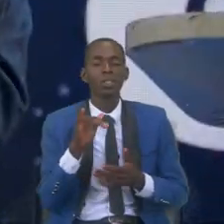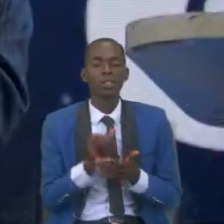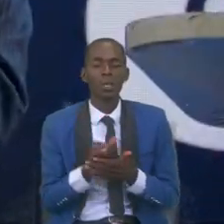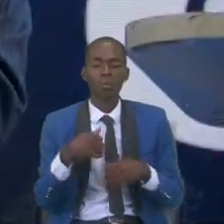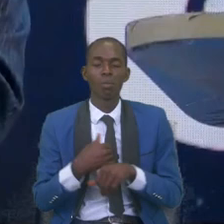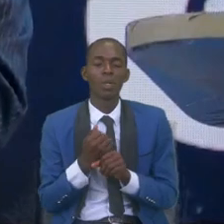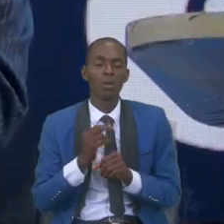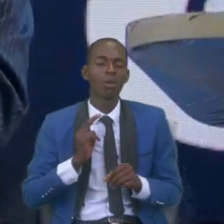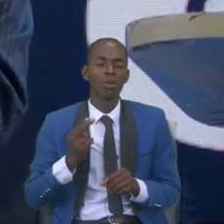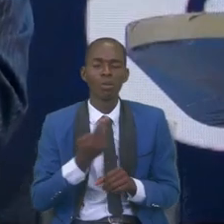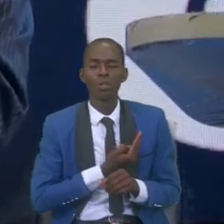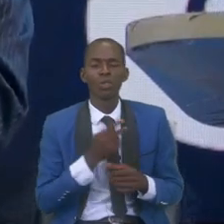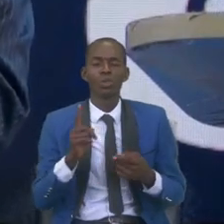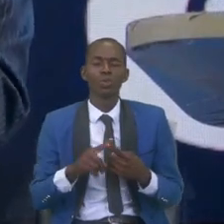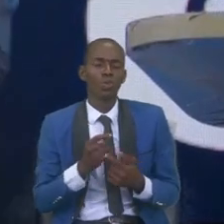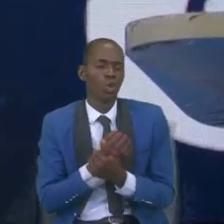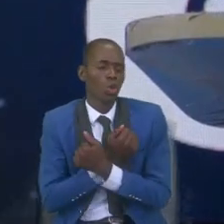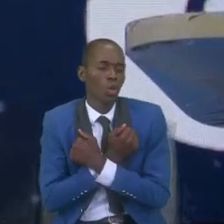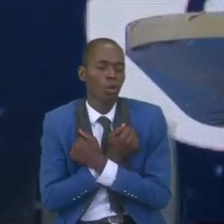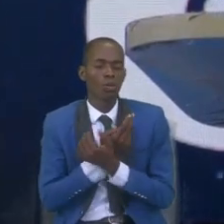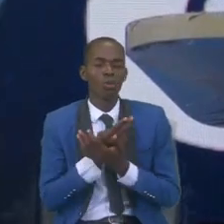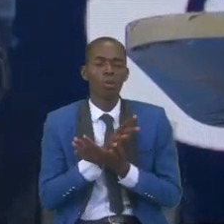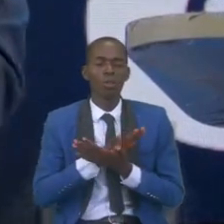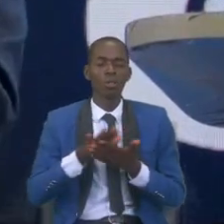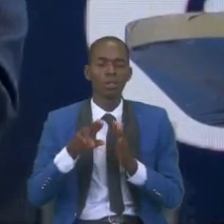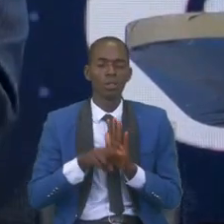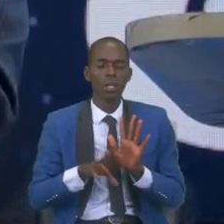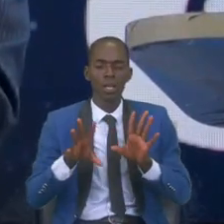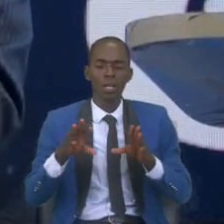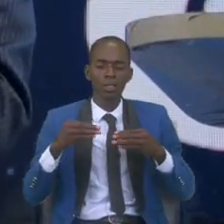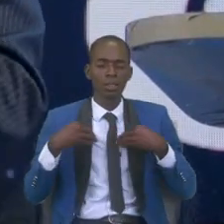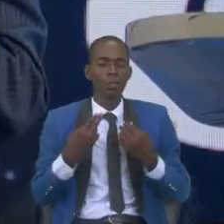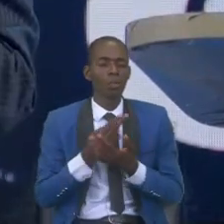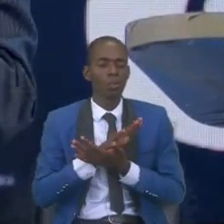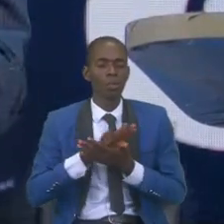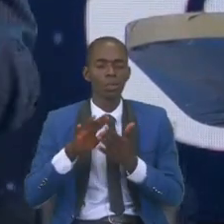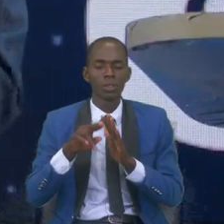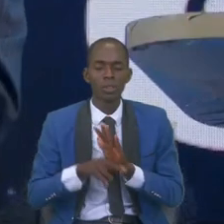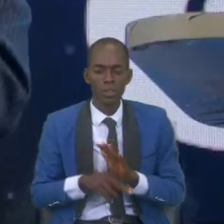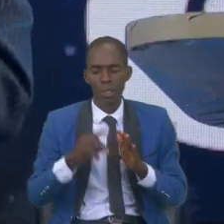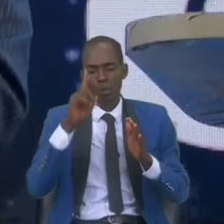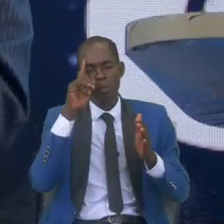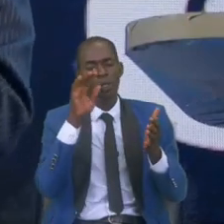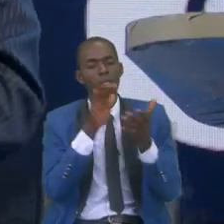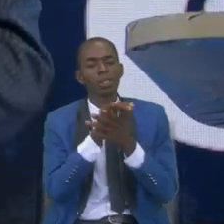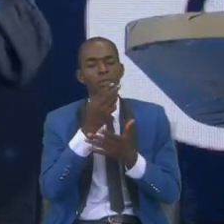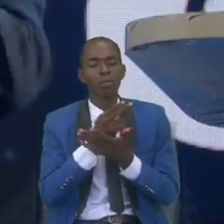to love holiness, accept holiness, believe